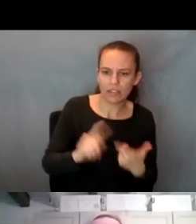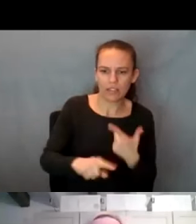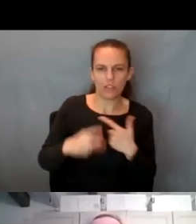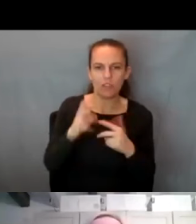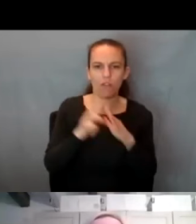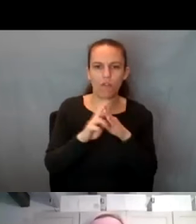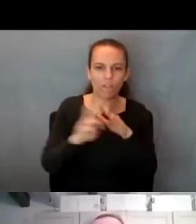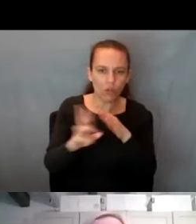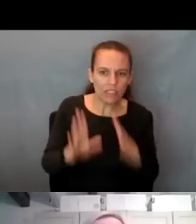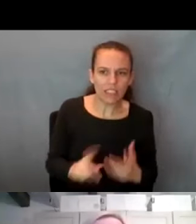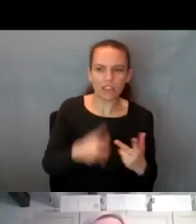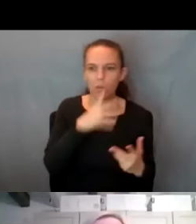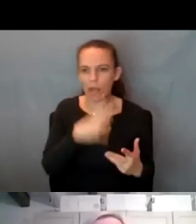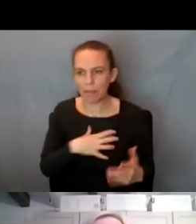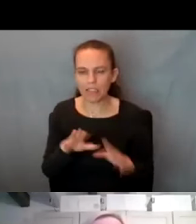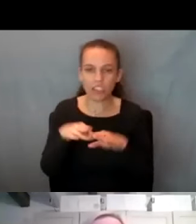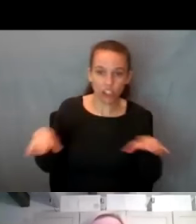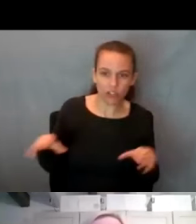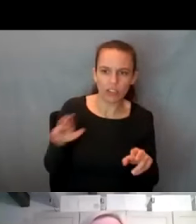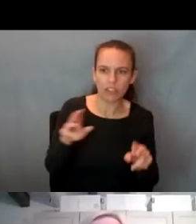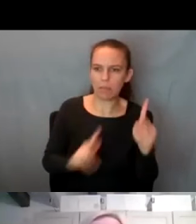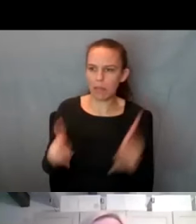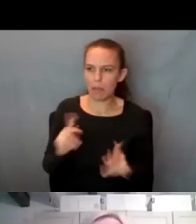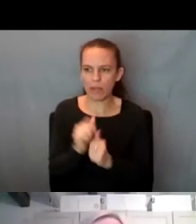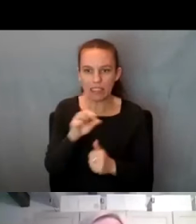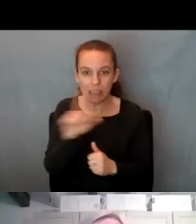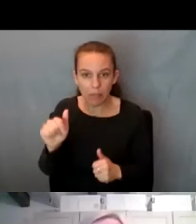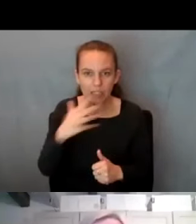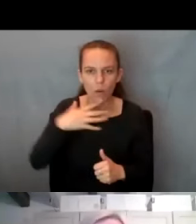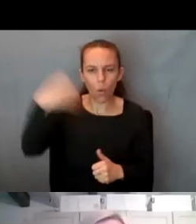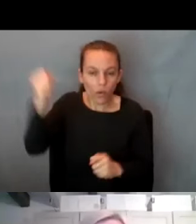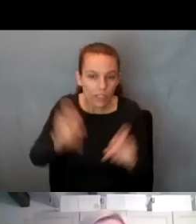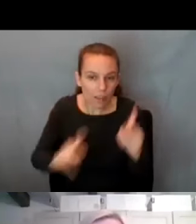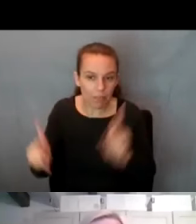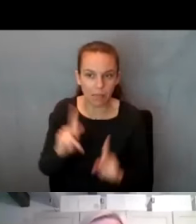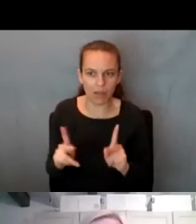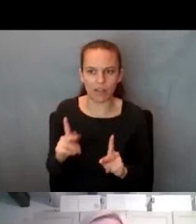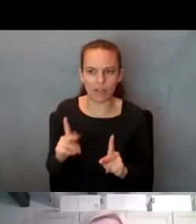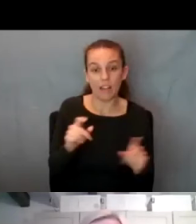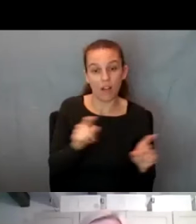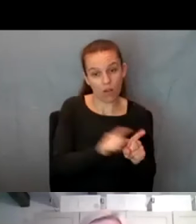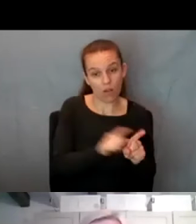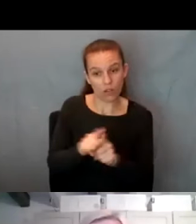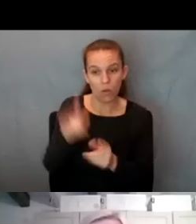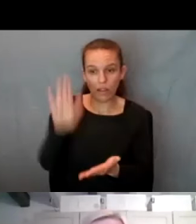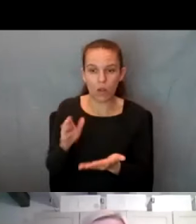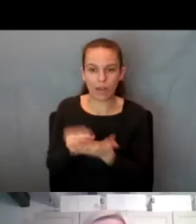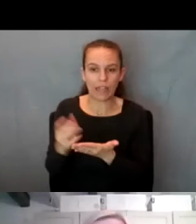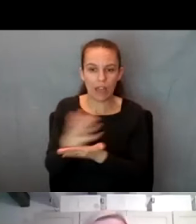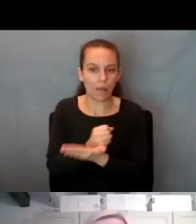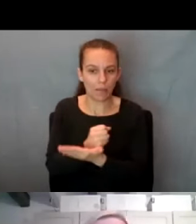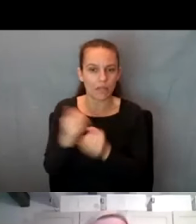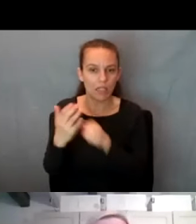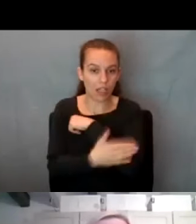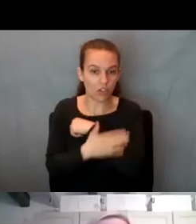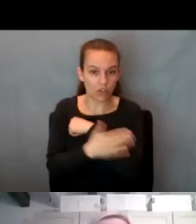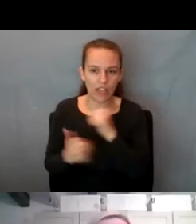people, people with disabilities, and not the least in low-income countries where you have the weakest systems and